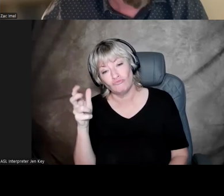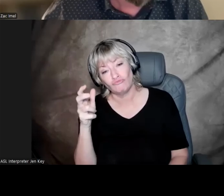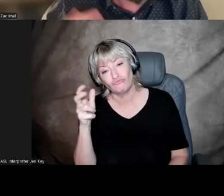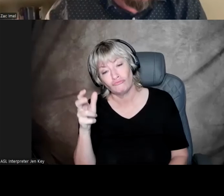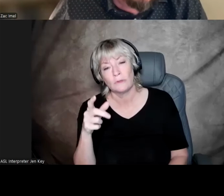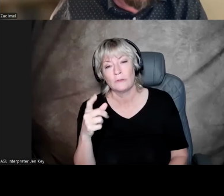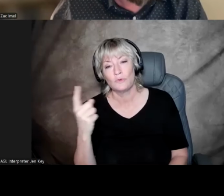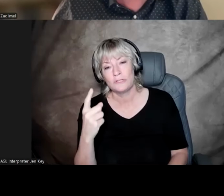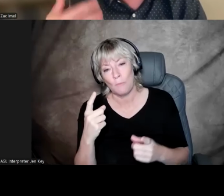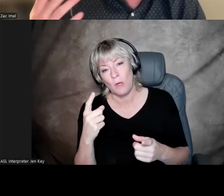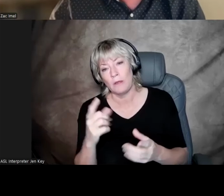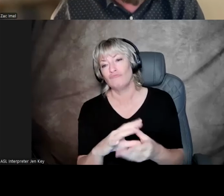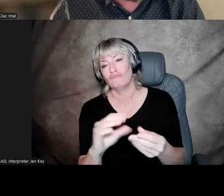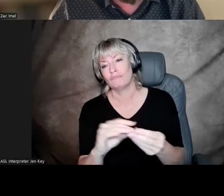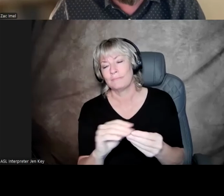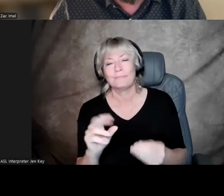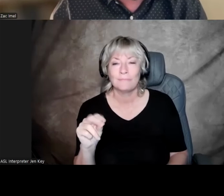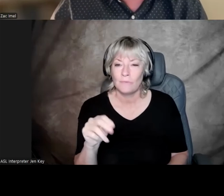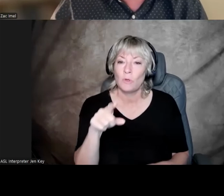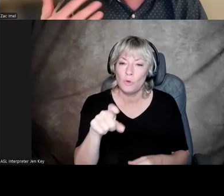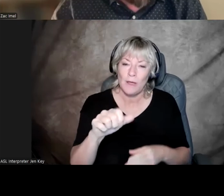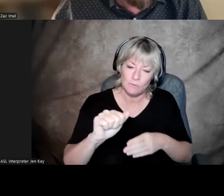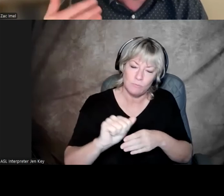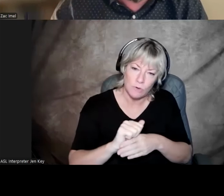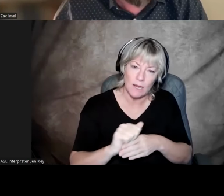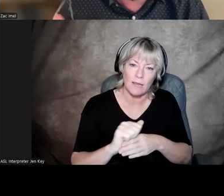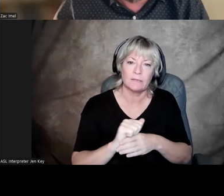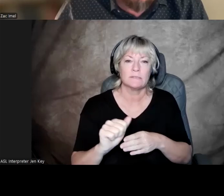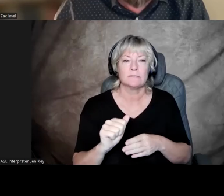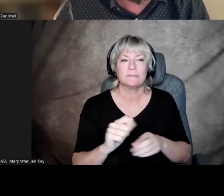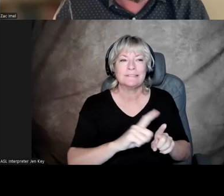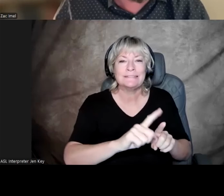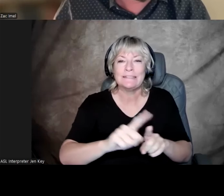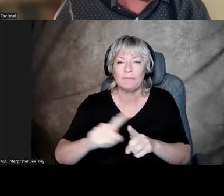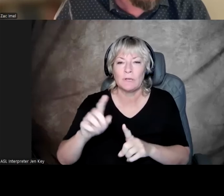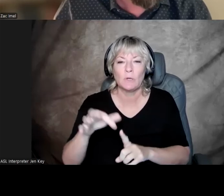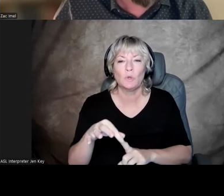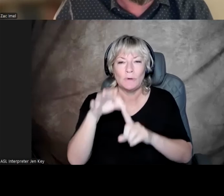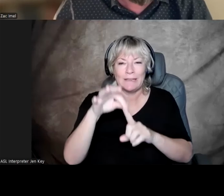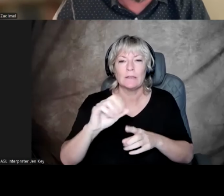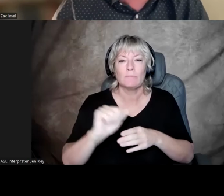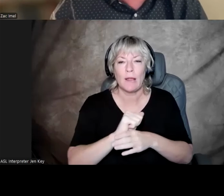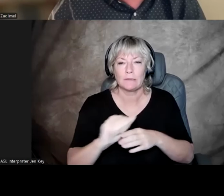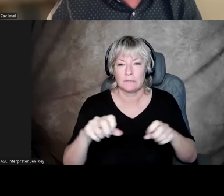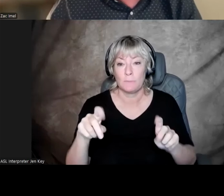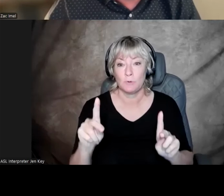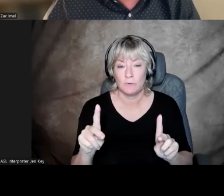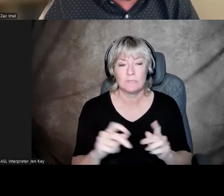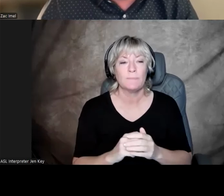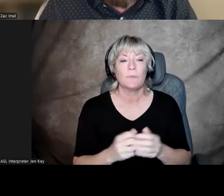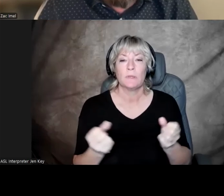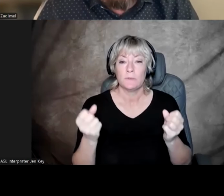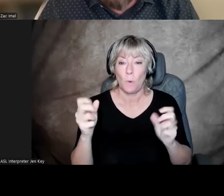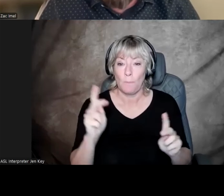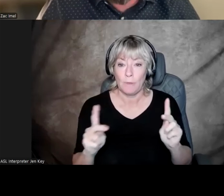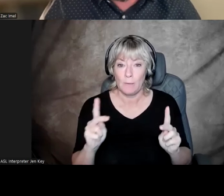charismatic tell you things. It's about you practicing and getting many different unique practice opportunities. And so people who end up being